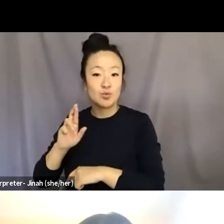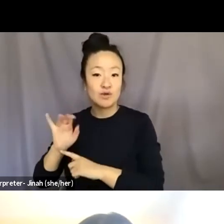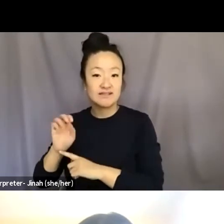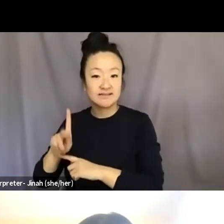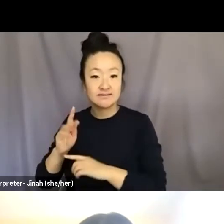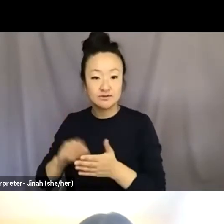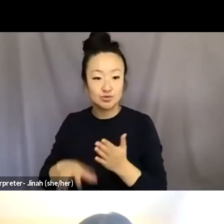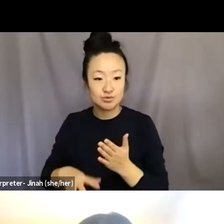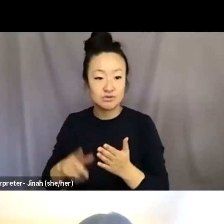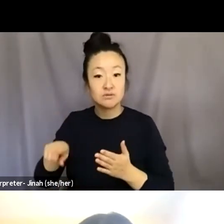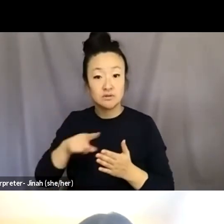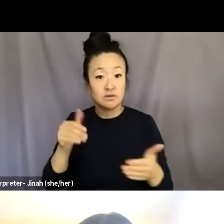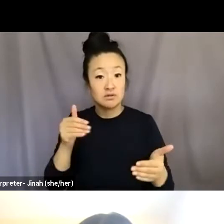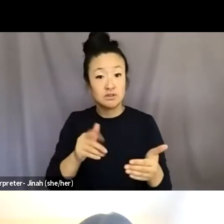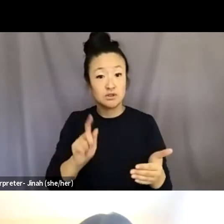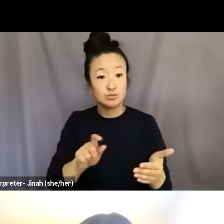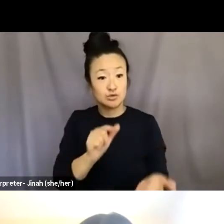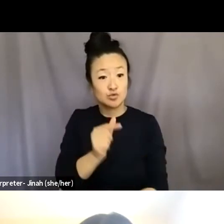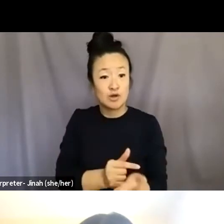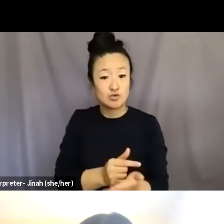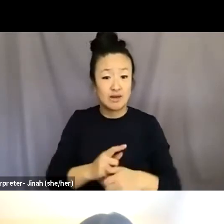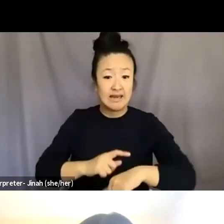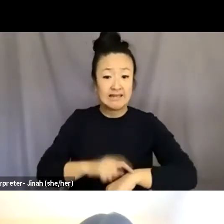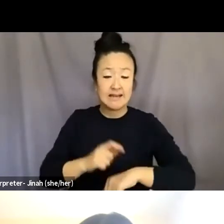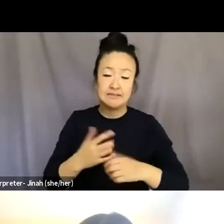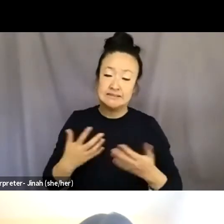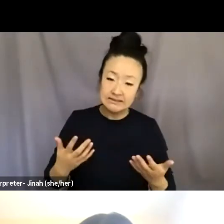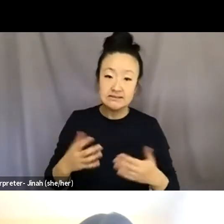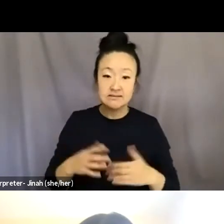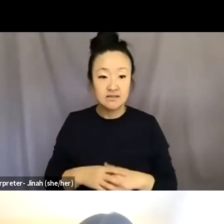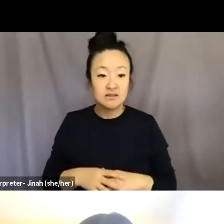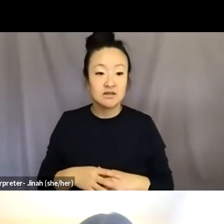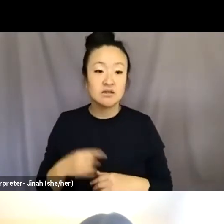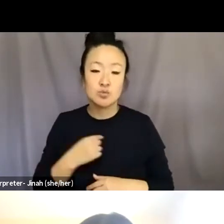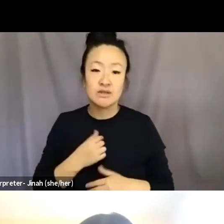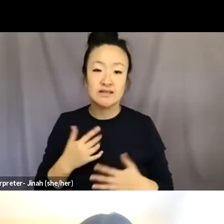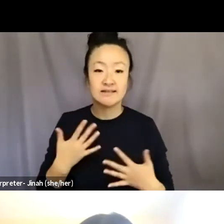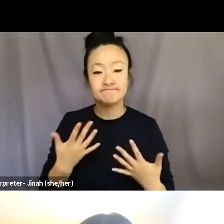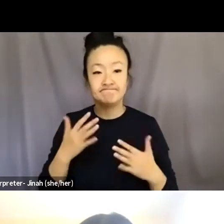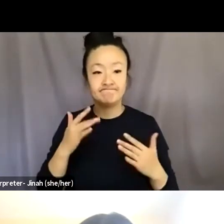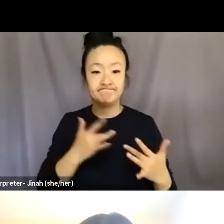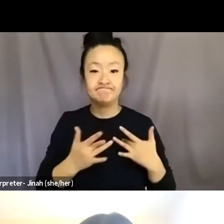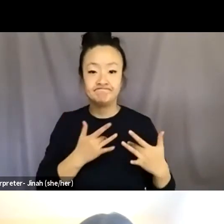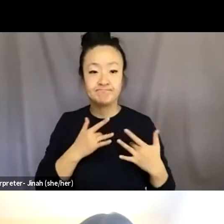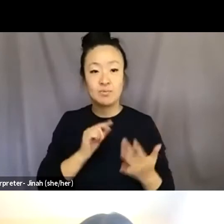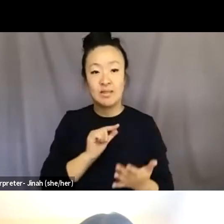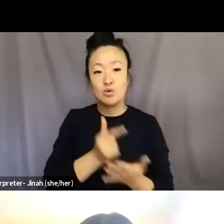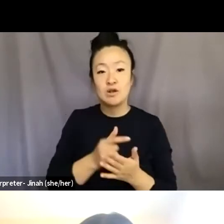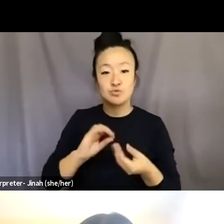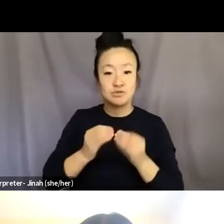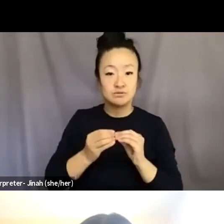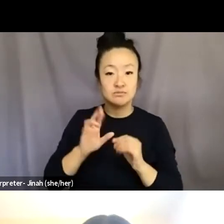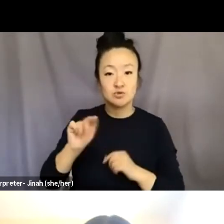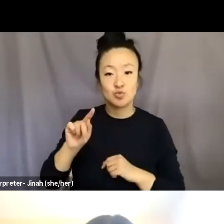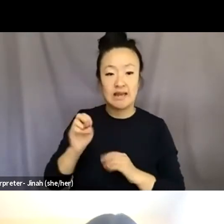the ones who are supposed to graduate on time. We really fear the graduation rate for this year.